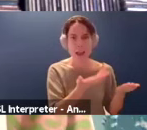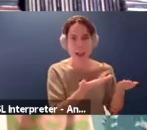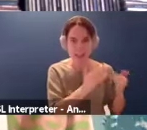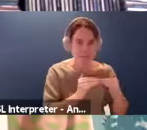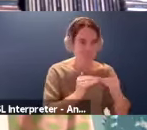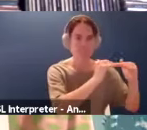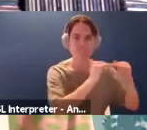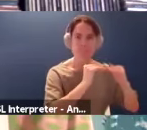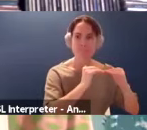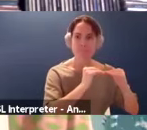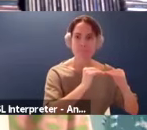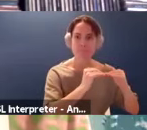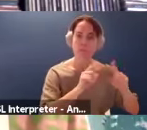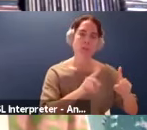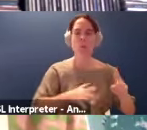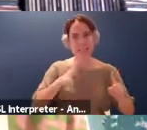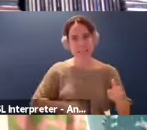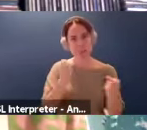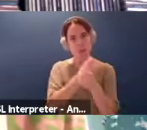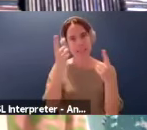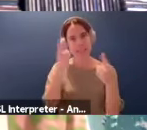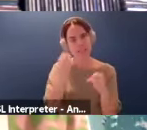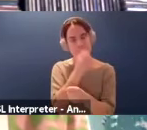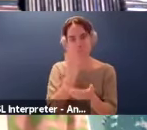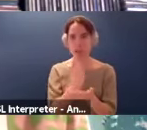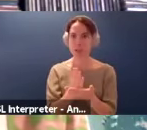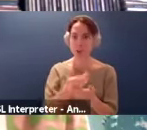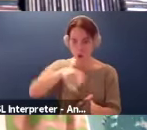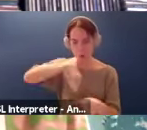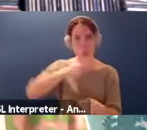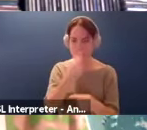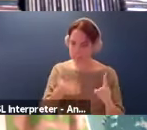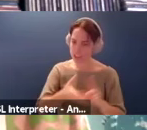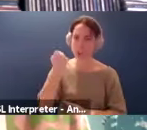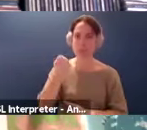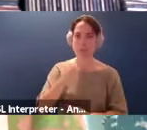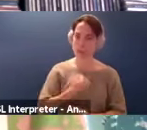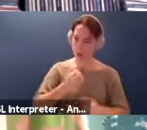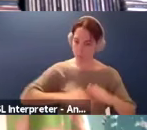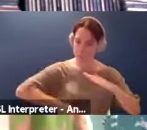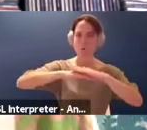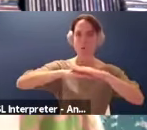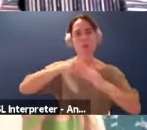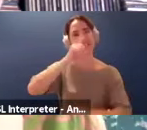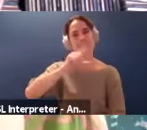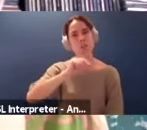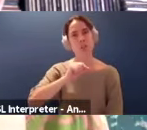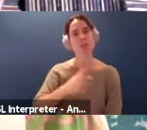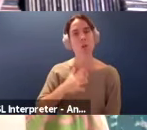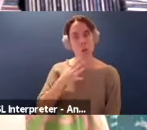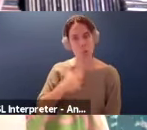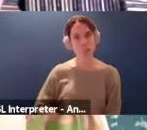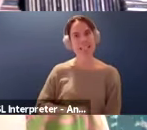really meet our full potential until we really confront this in ourselves as well as outside ourselves